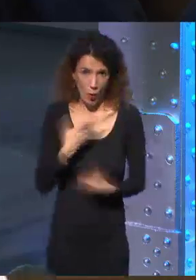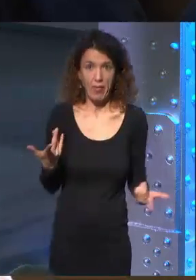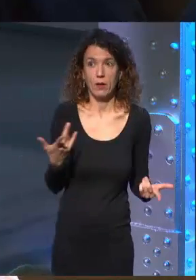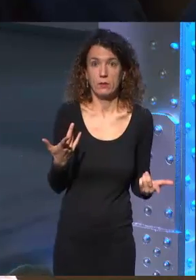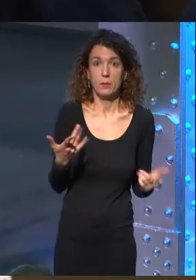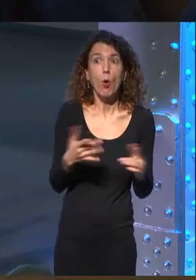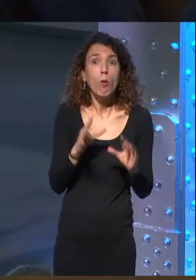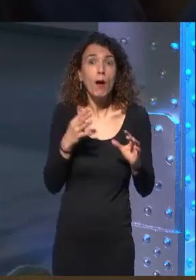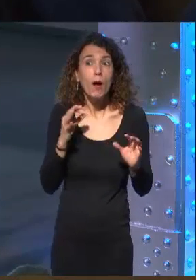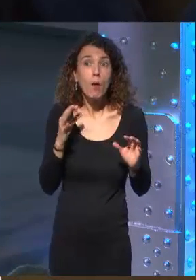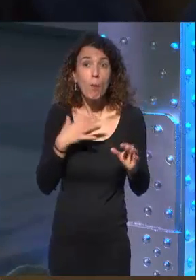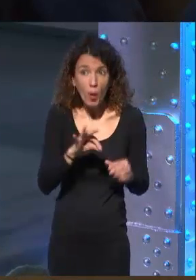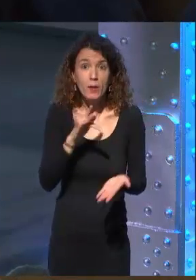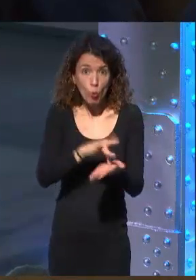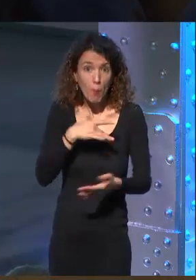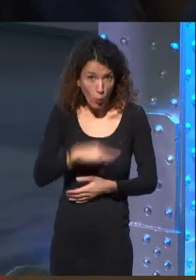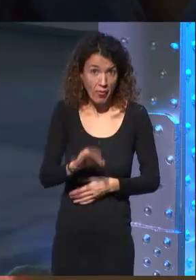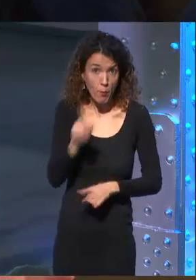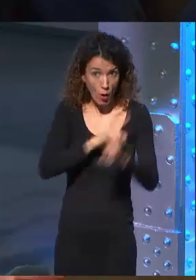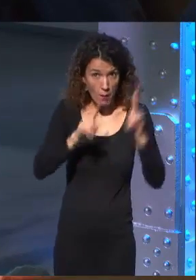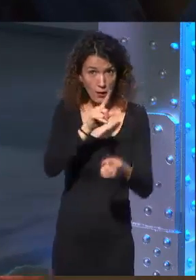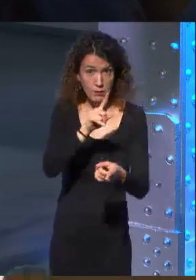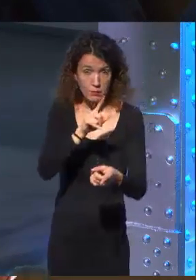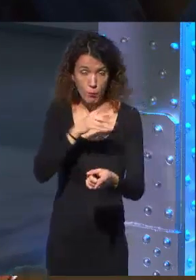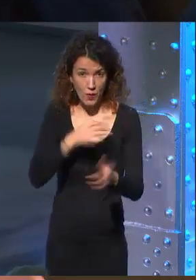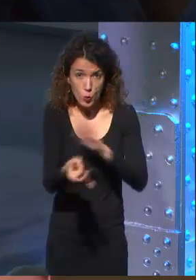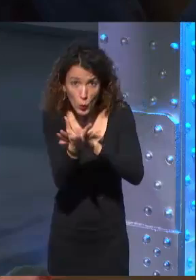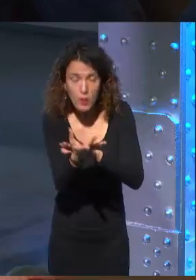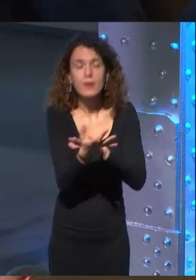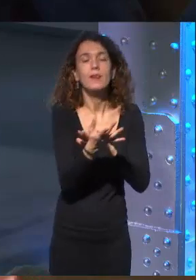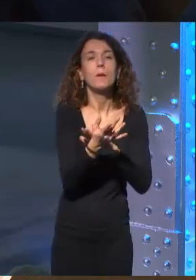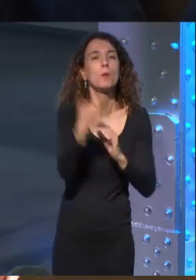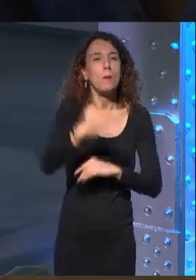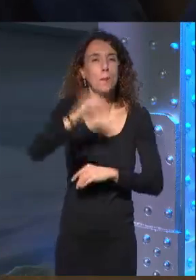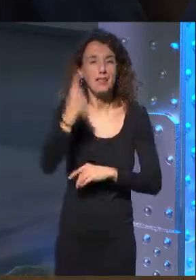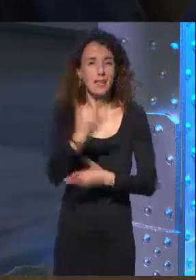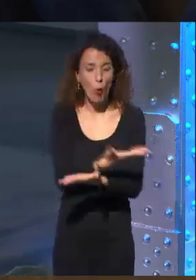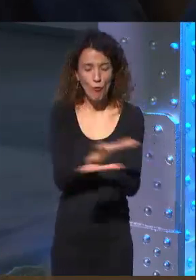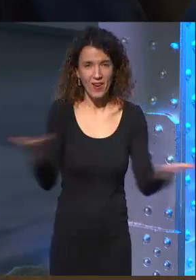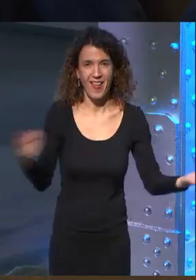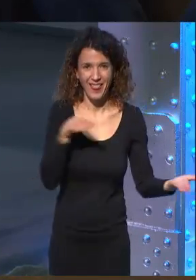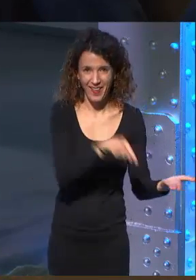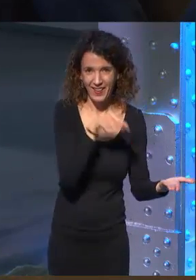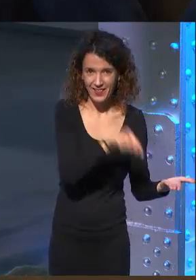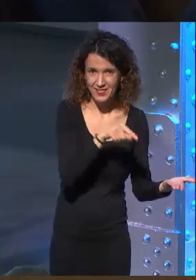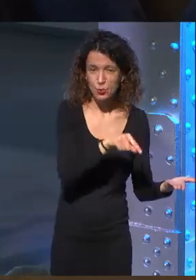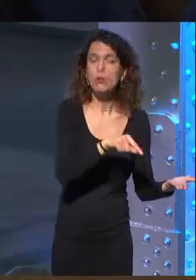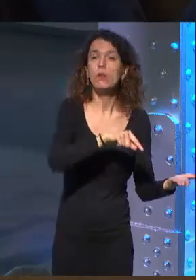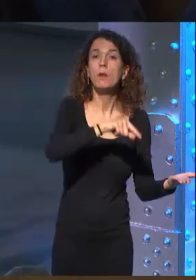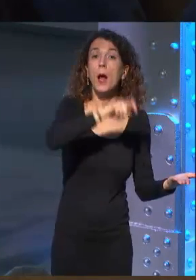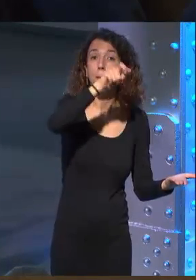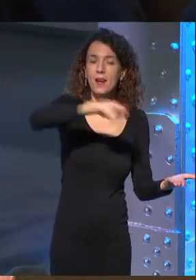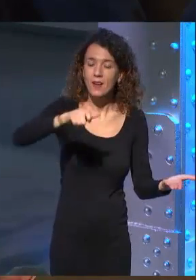down, for example, not to trip, or not to find a thief at the corner. But we have to get